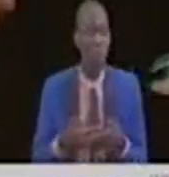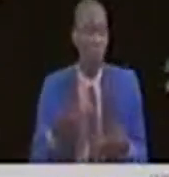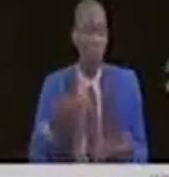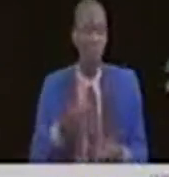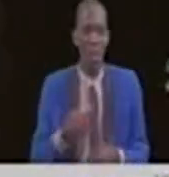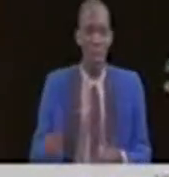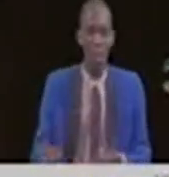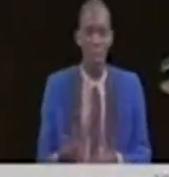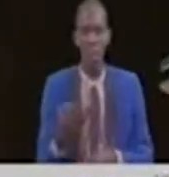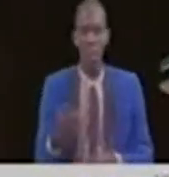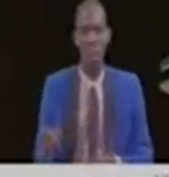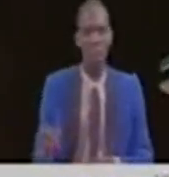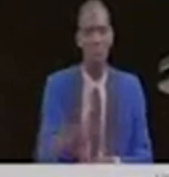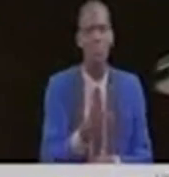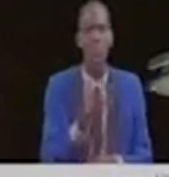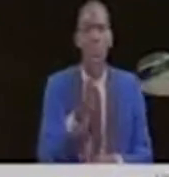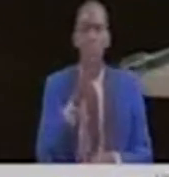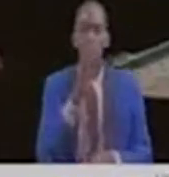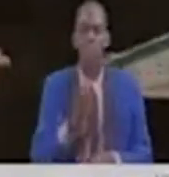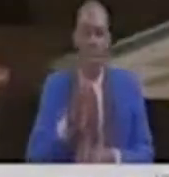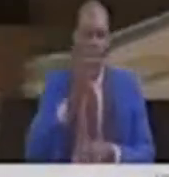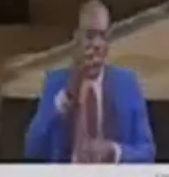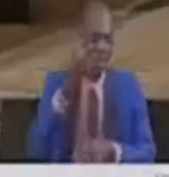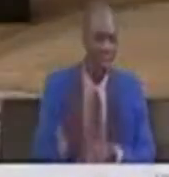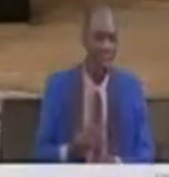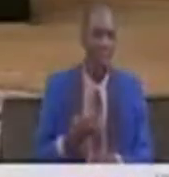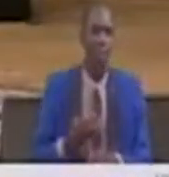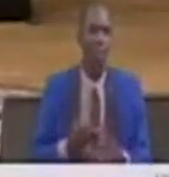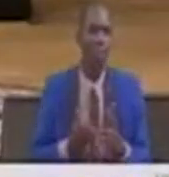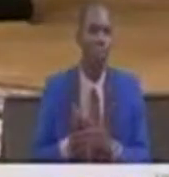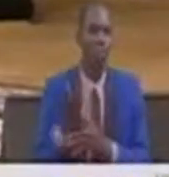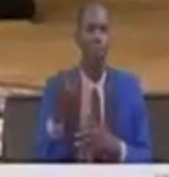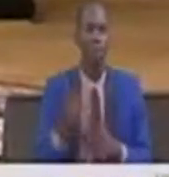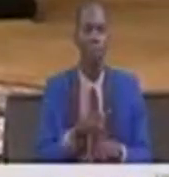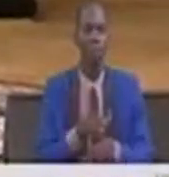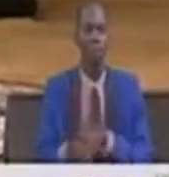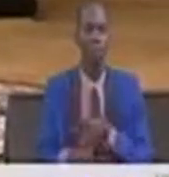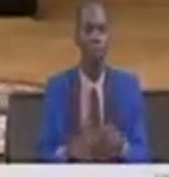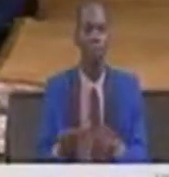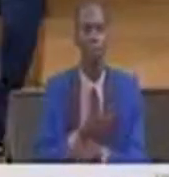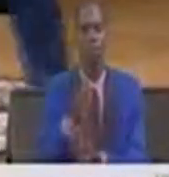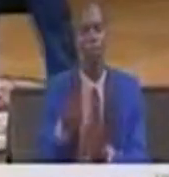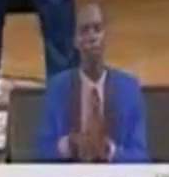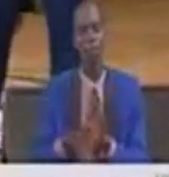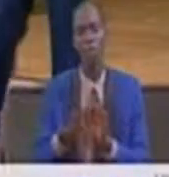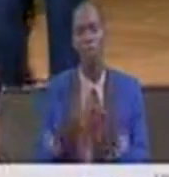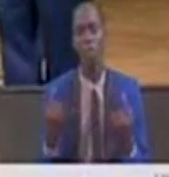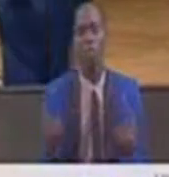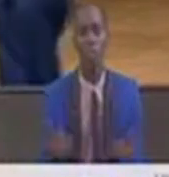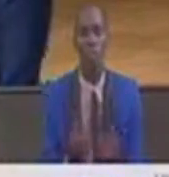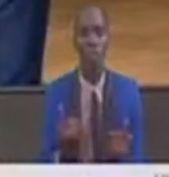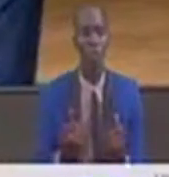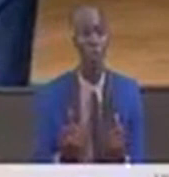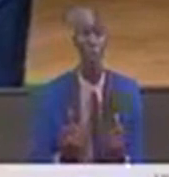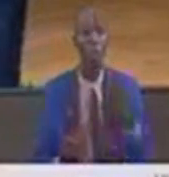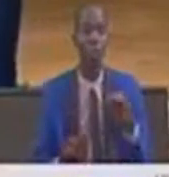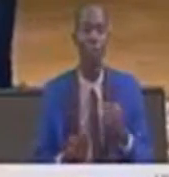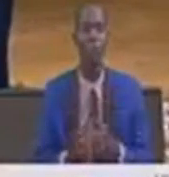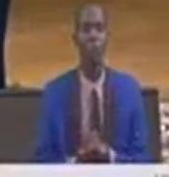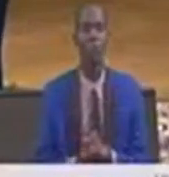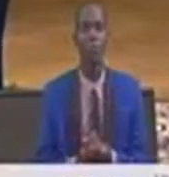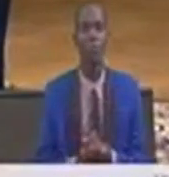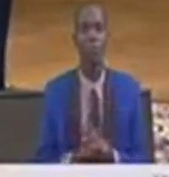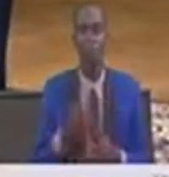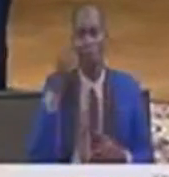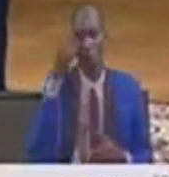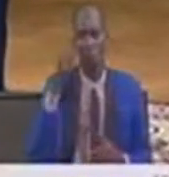any of you be hardened through the deceitfulness of sin. Verse 14, it says,